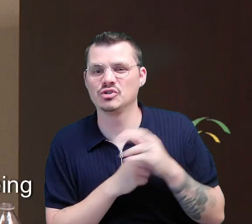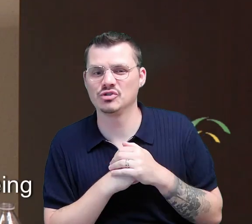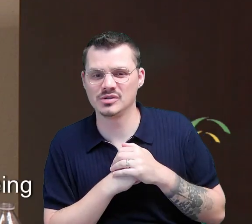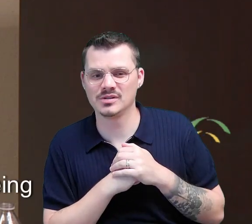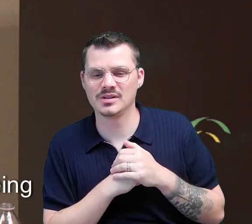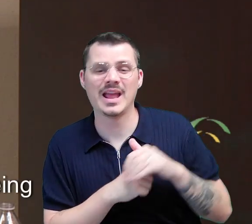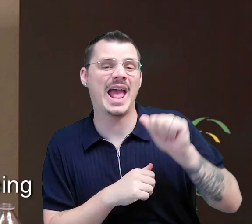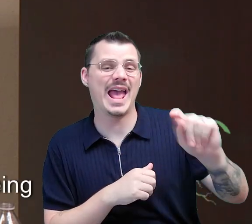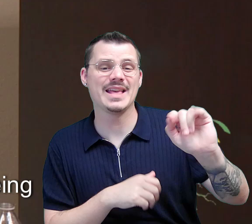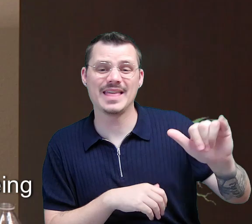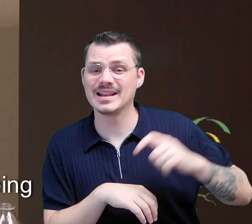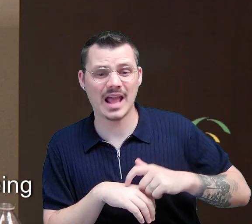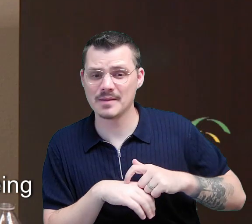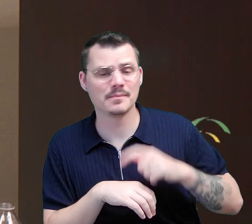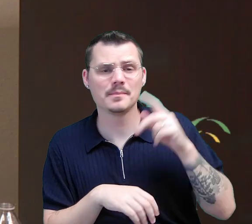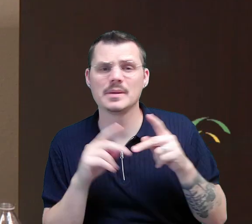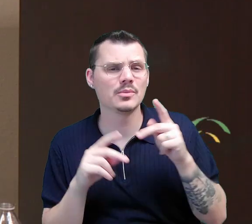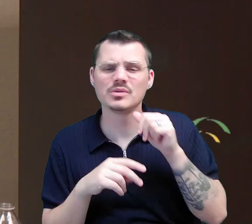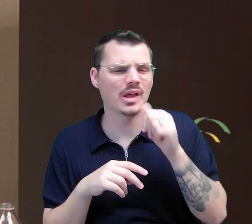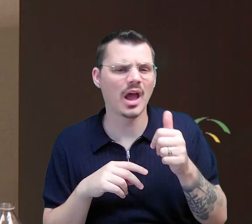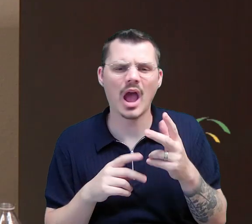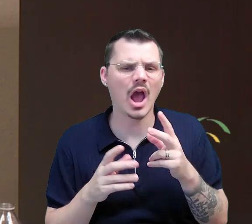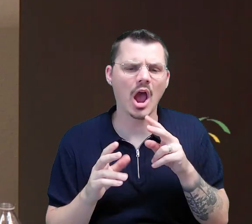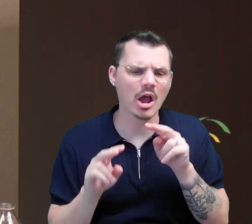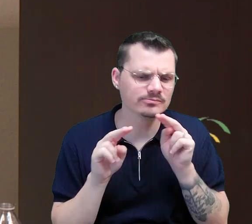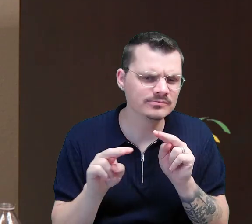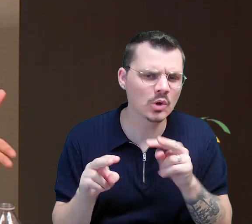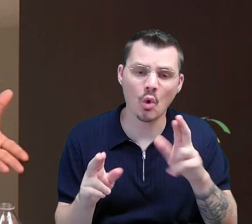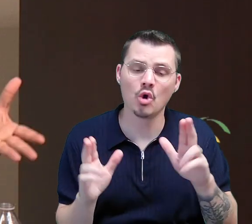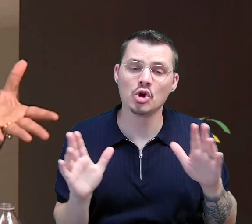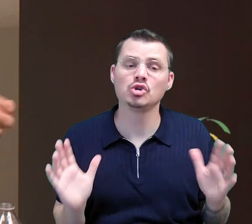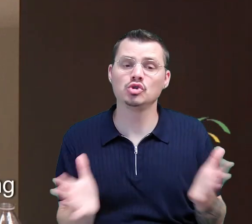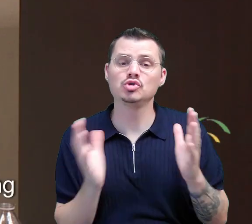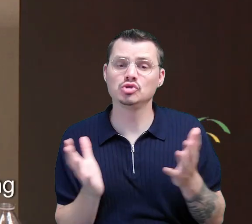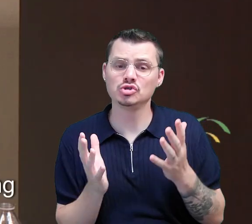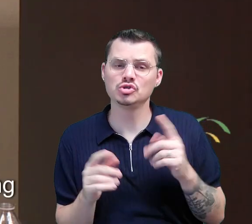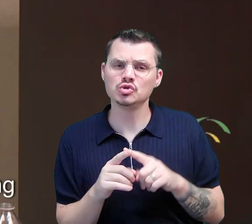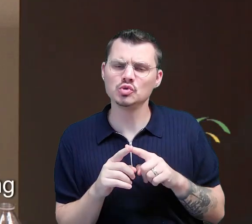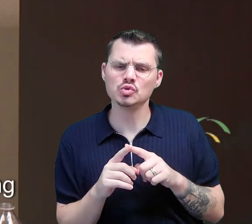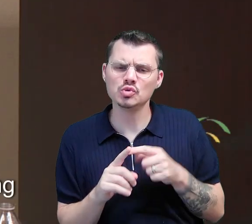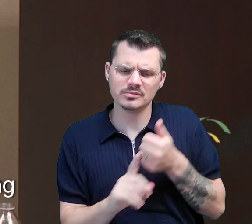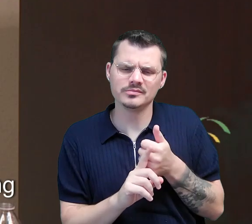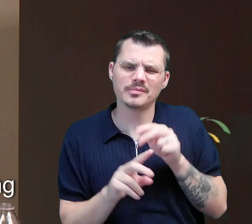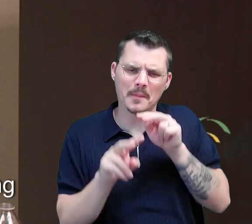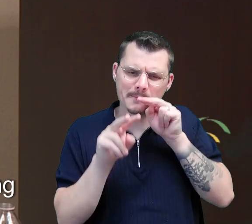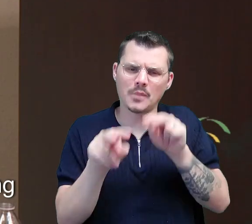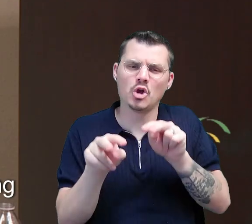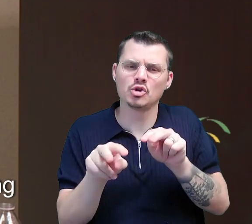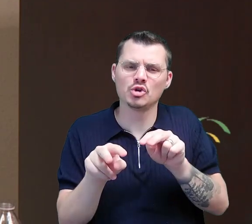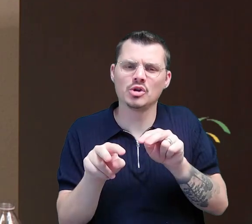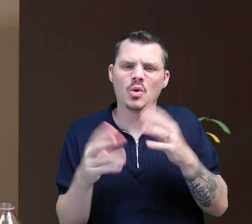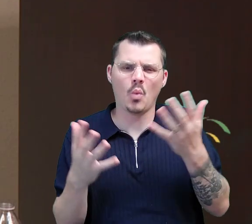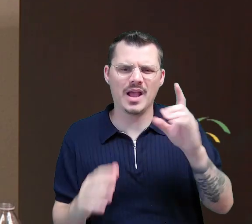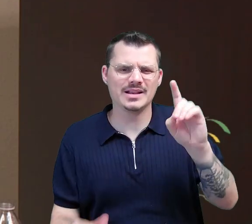And at that time, people were not being very diligent or being encouraged to be very diligent about